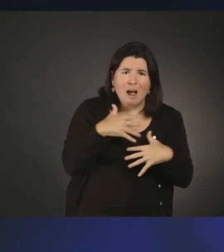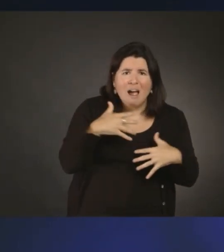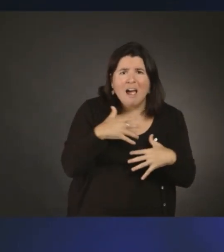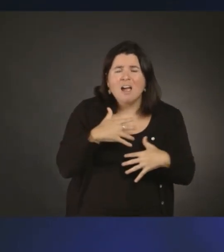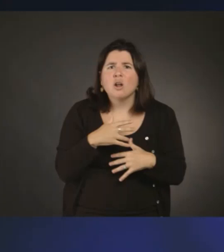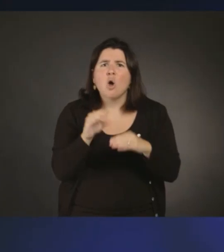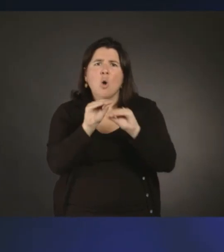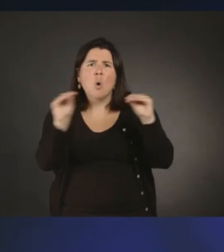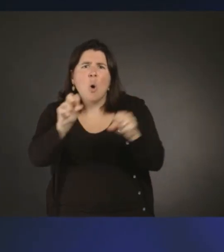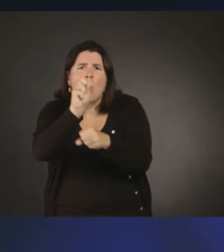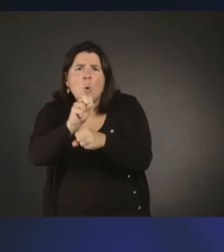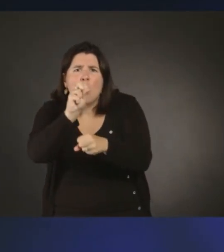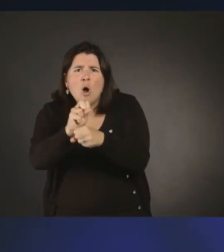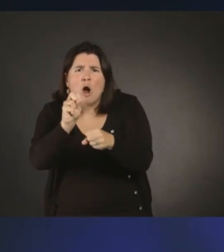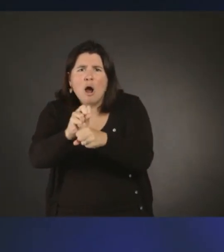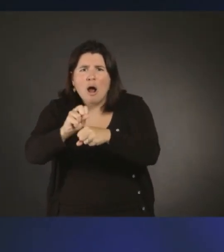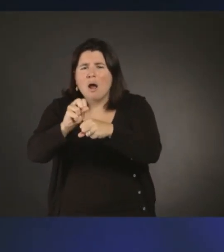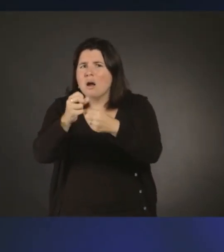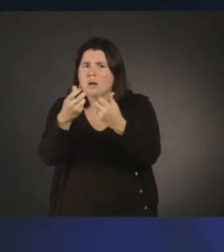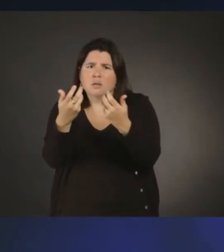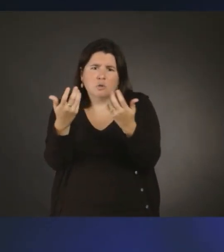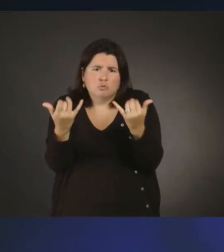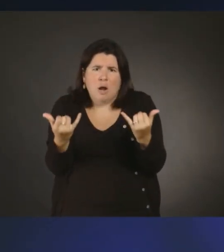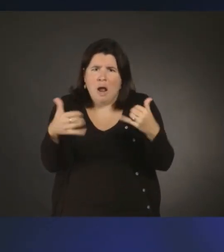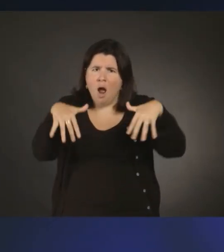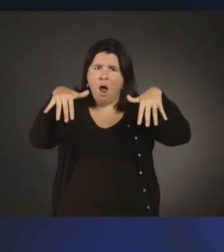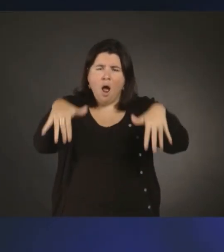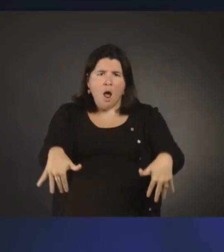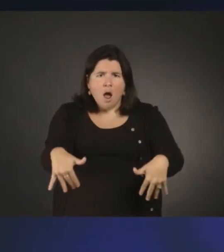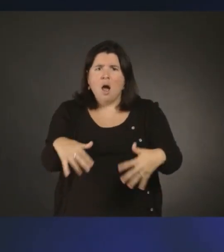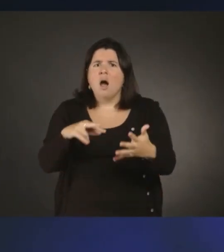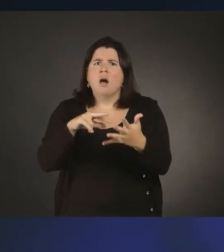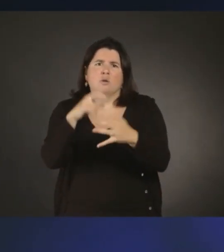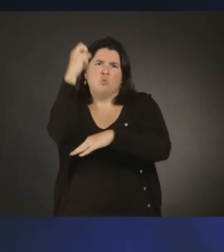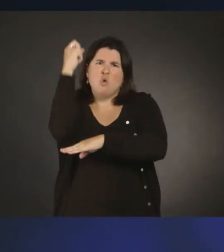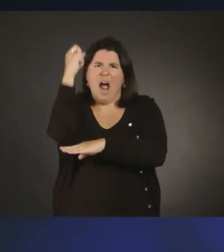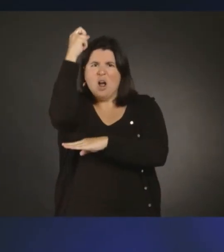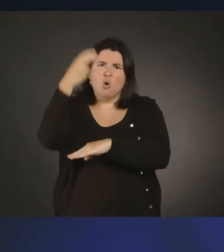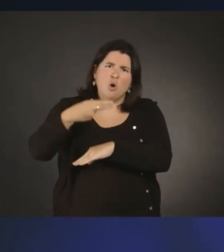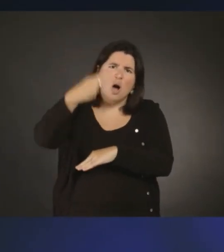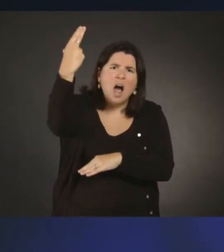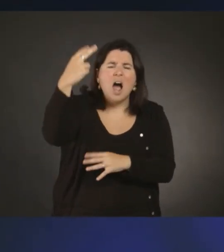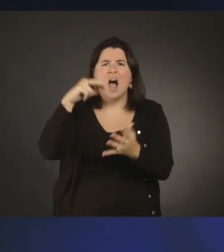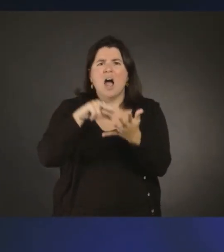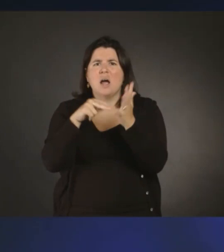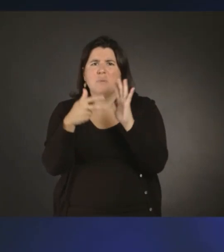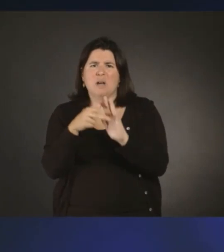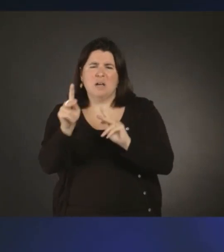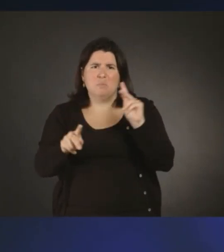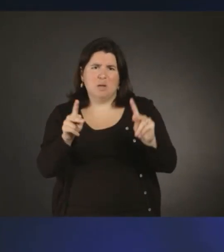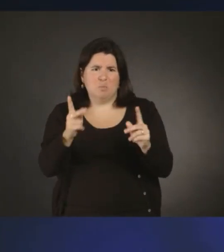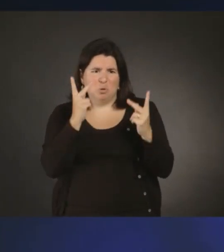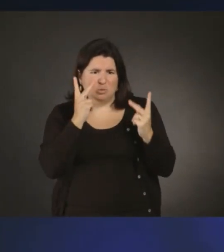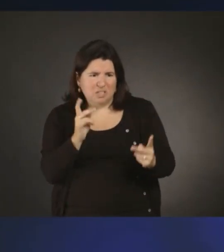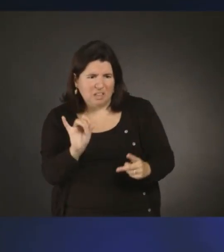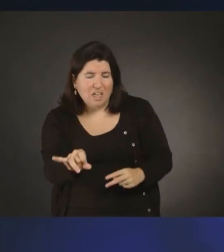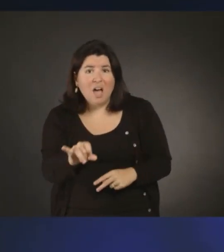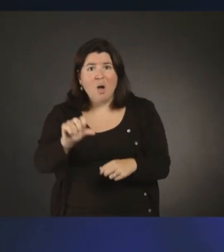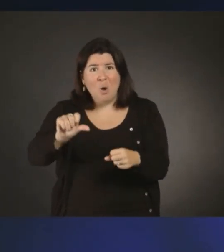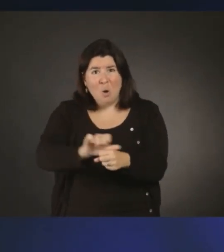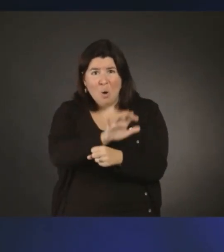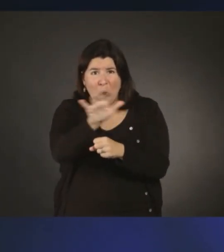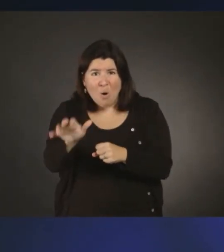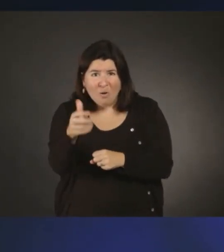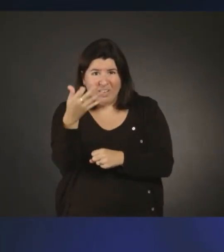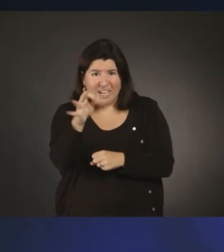income shines a bright light on inequities in our society. COVID-19 touched the HSDC family just last